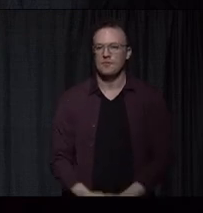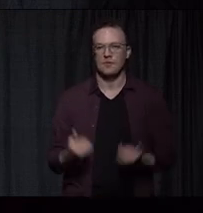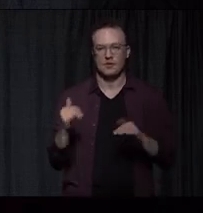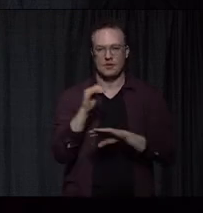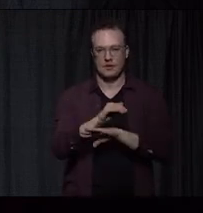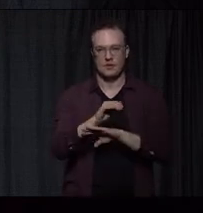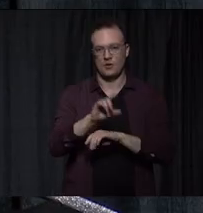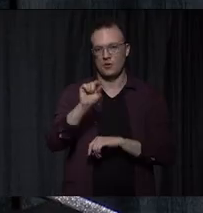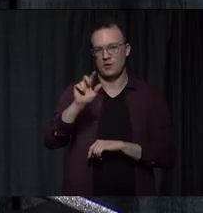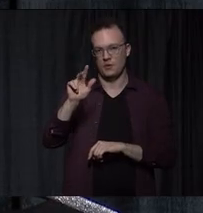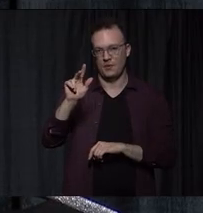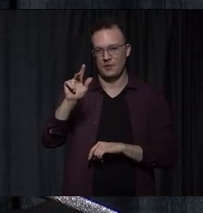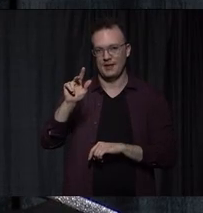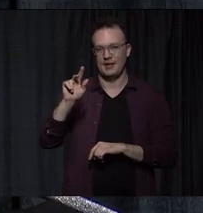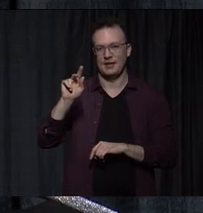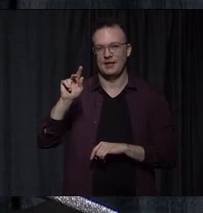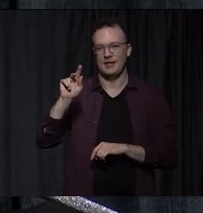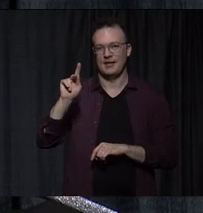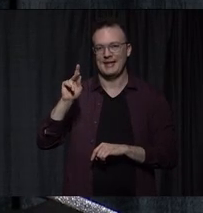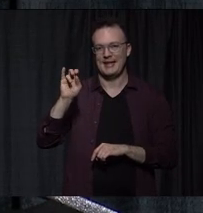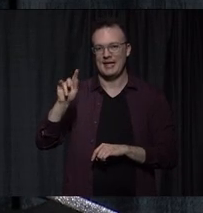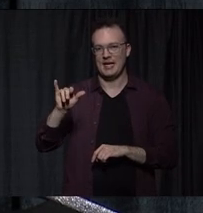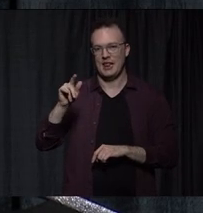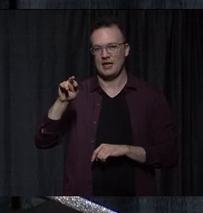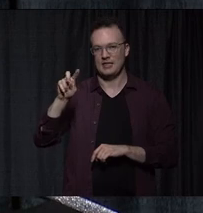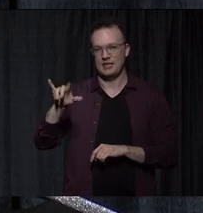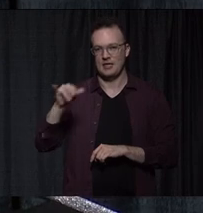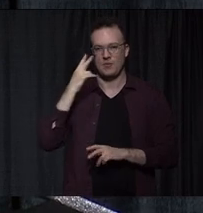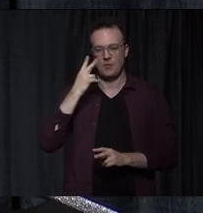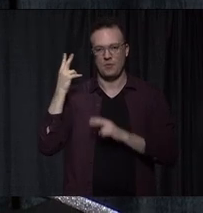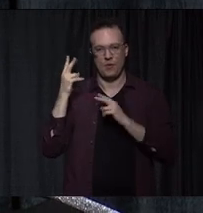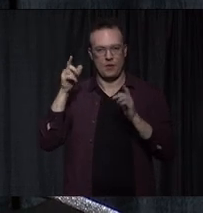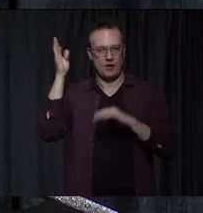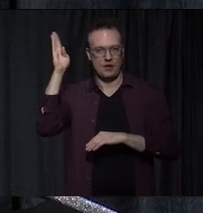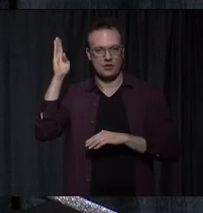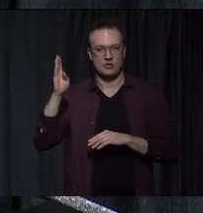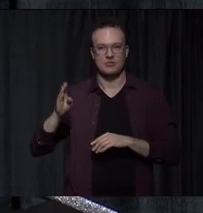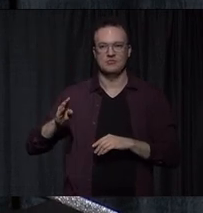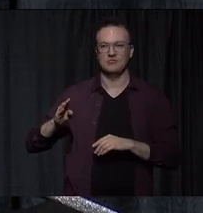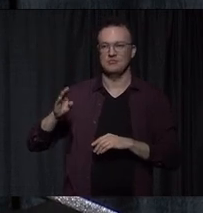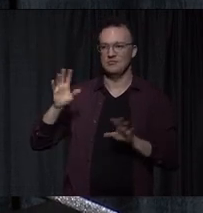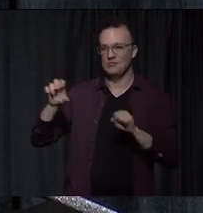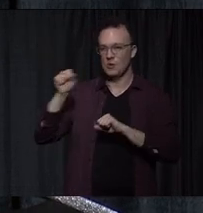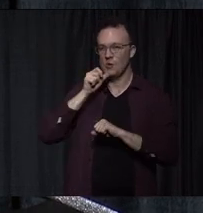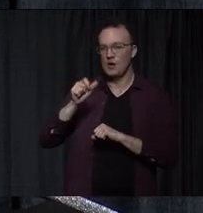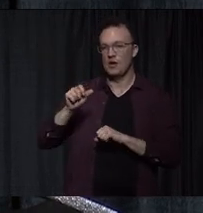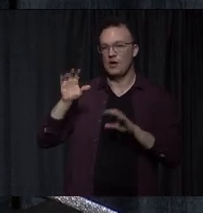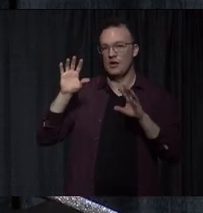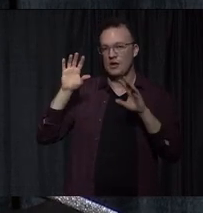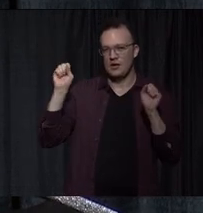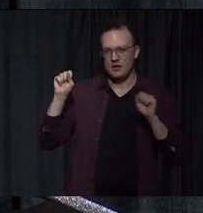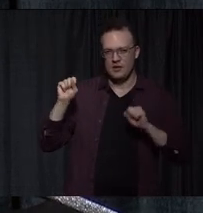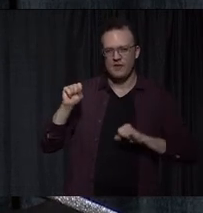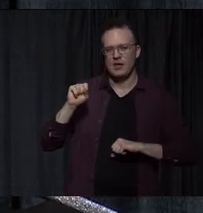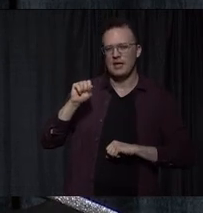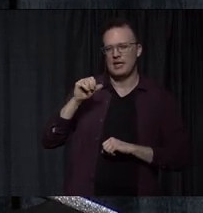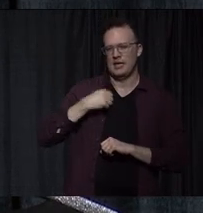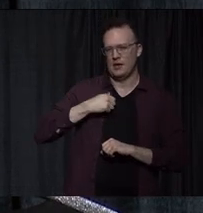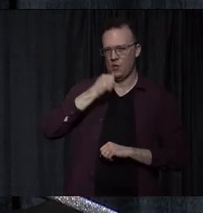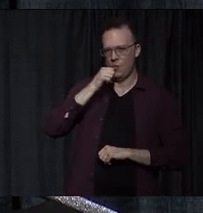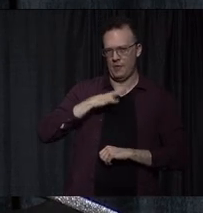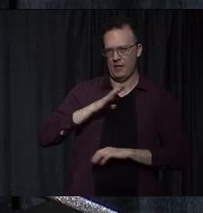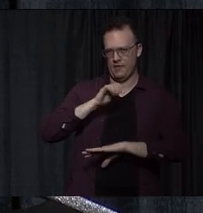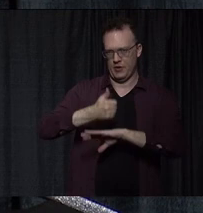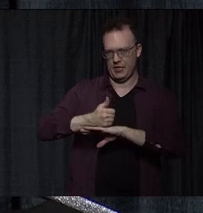Tonight is the 2023 Kitty Lundy Memorial Lecture, to be given this year by the President and CEO of the Canadian Women's Foundation and